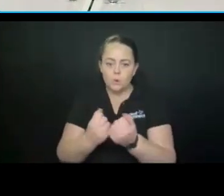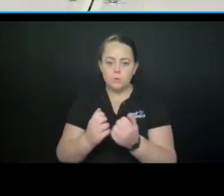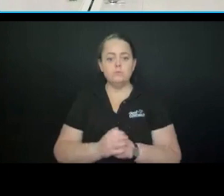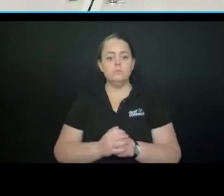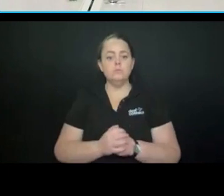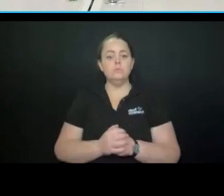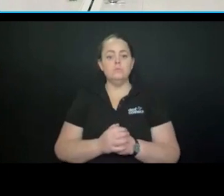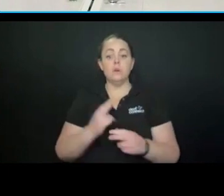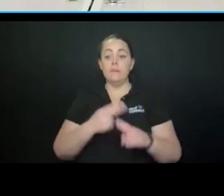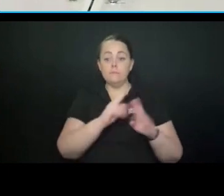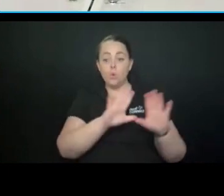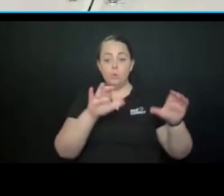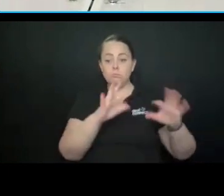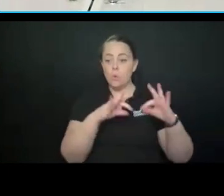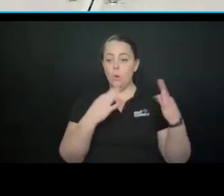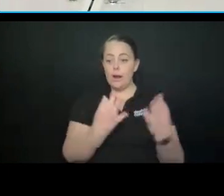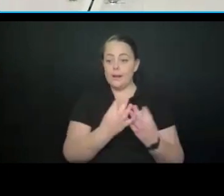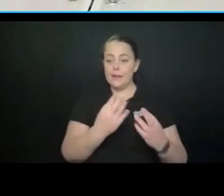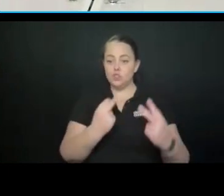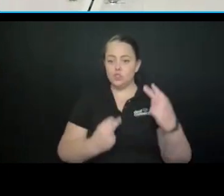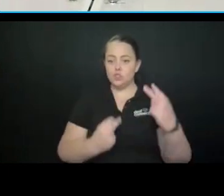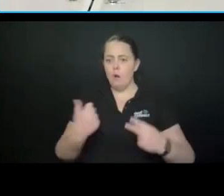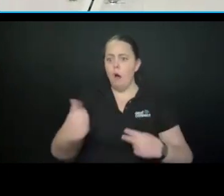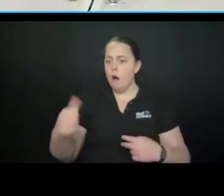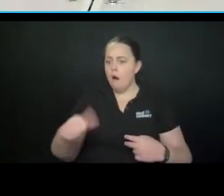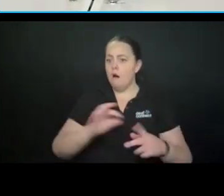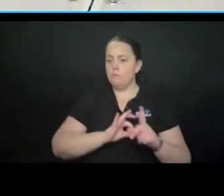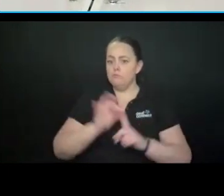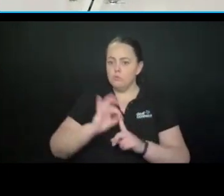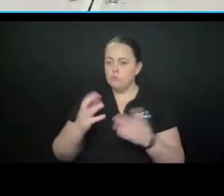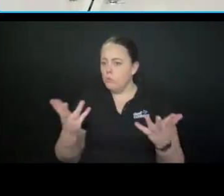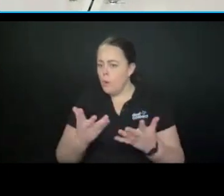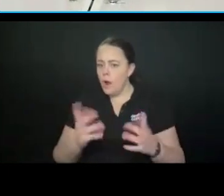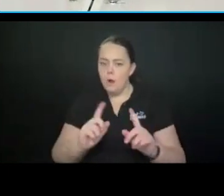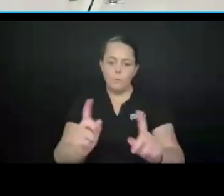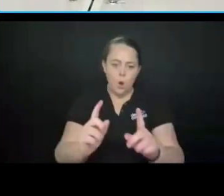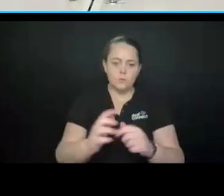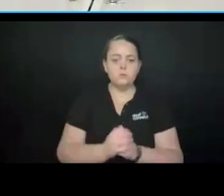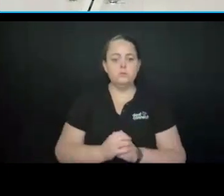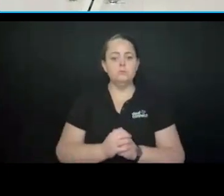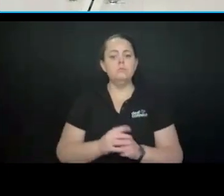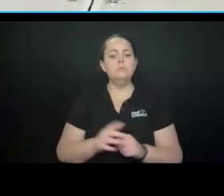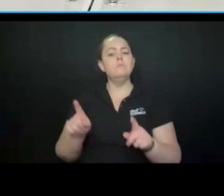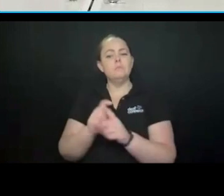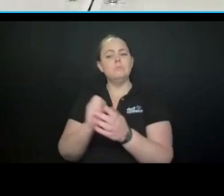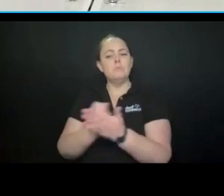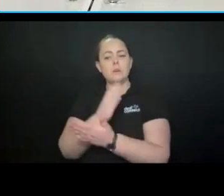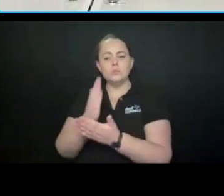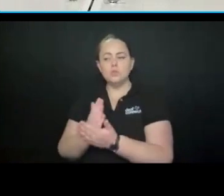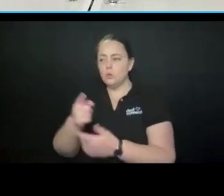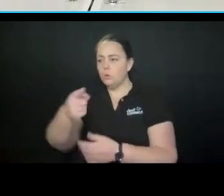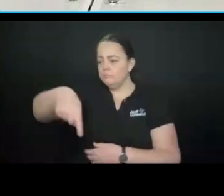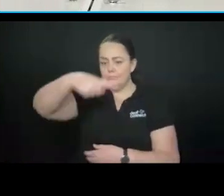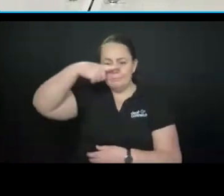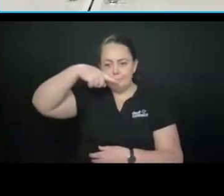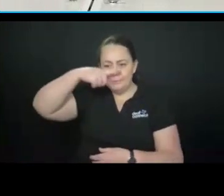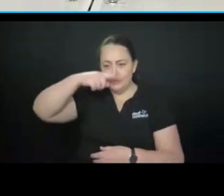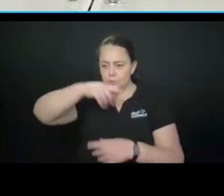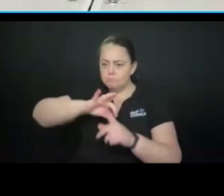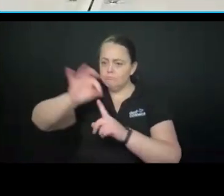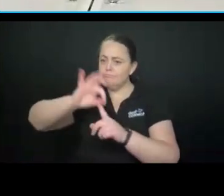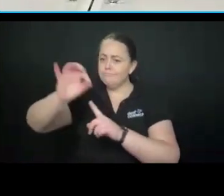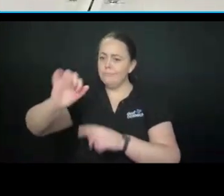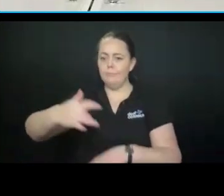are set to continue this as we gain greater clarity on the enduring system design in the home care space. So